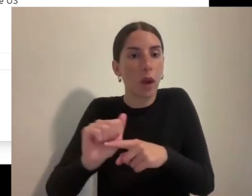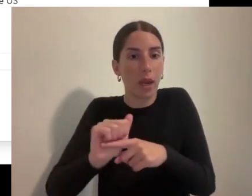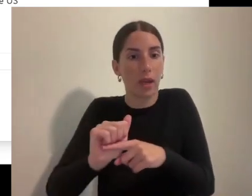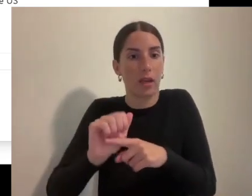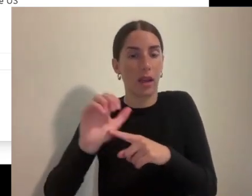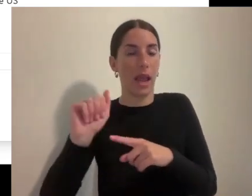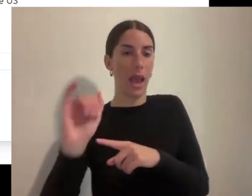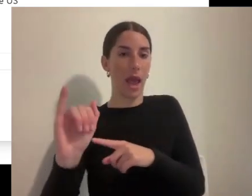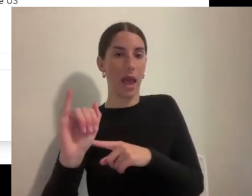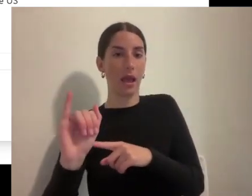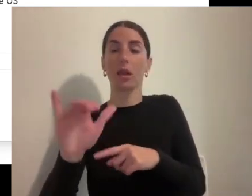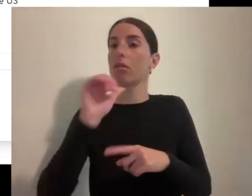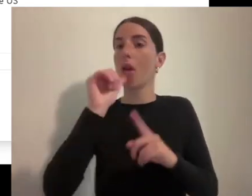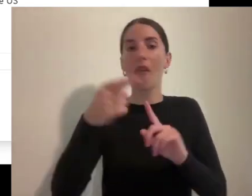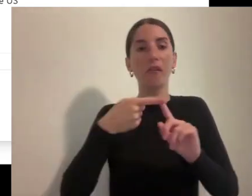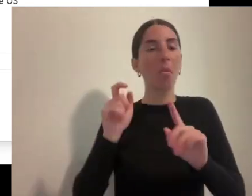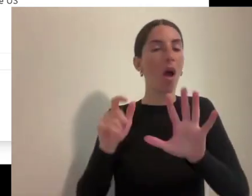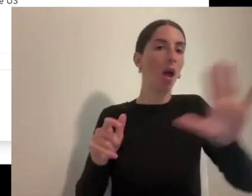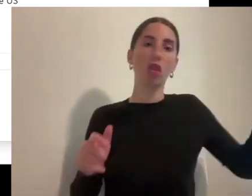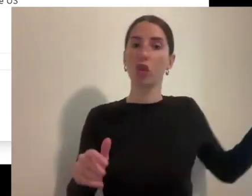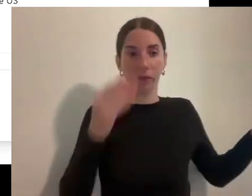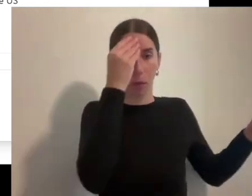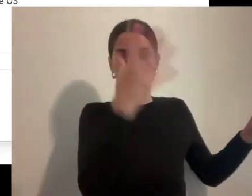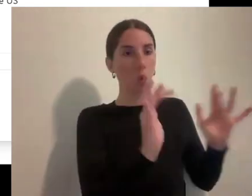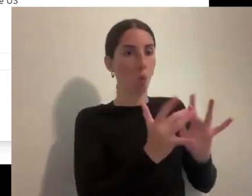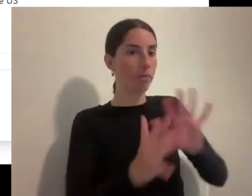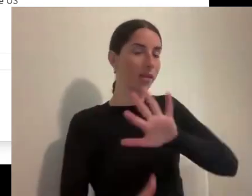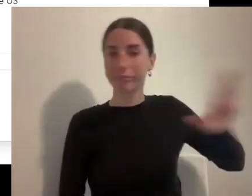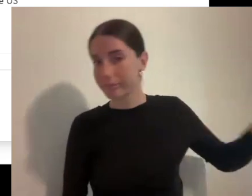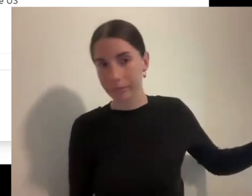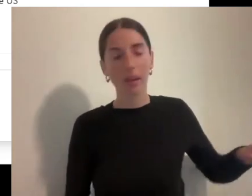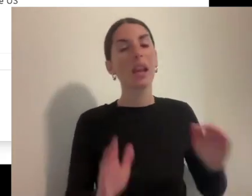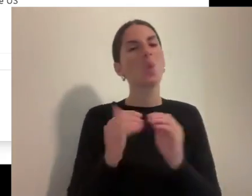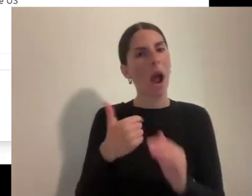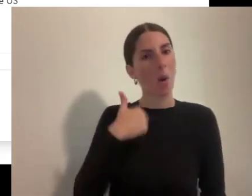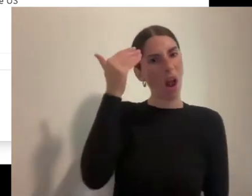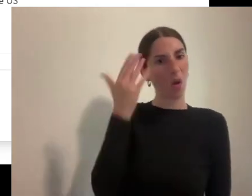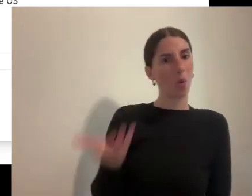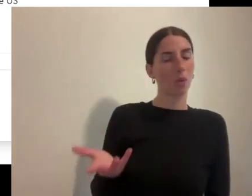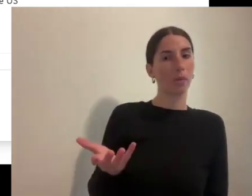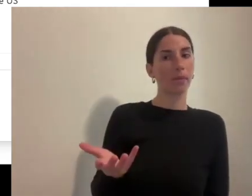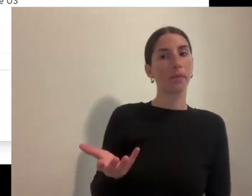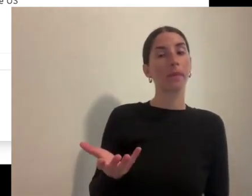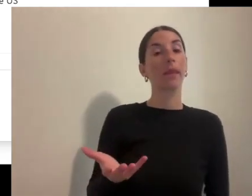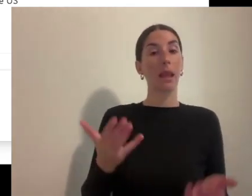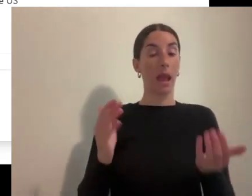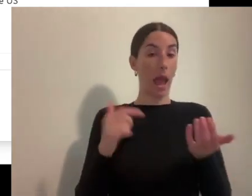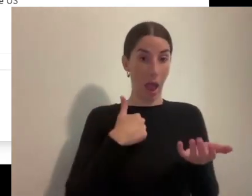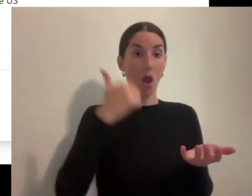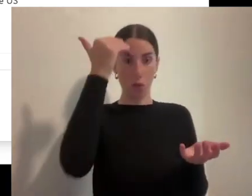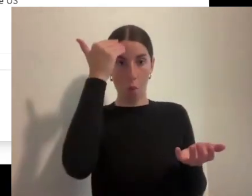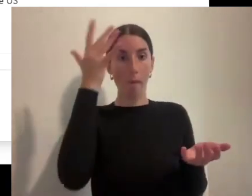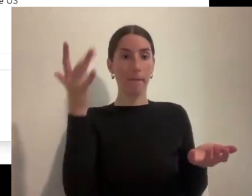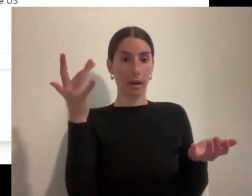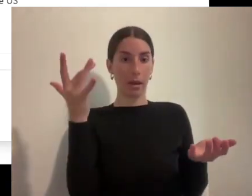not from any information that is out on the web today. How do I know this? The reason I know this